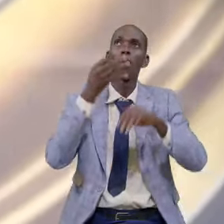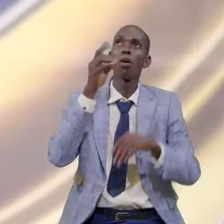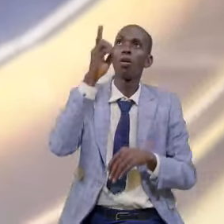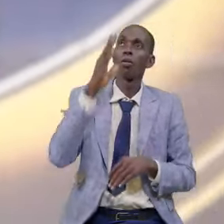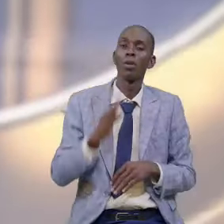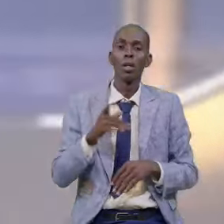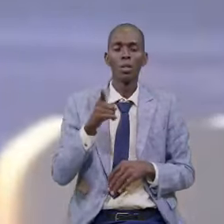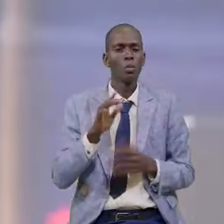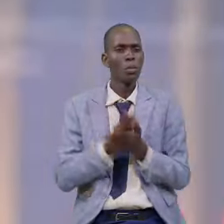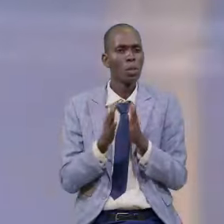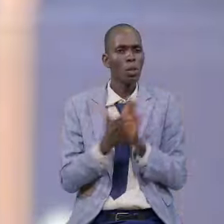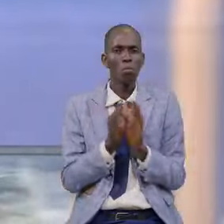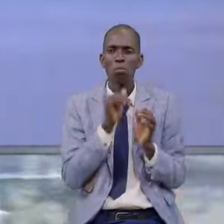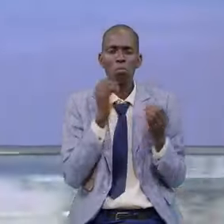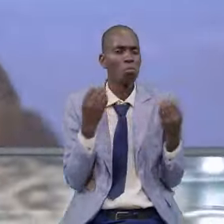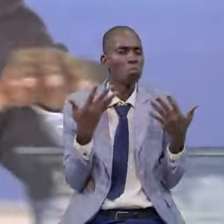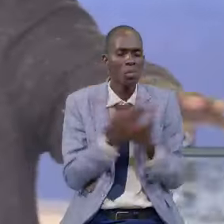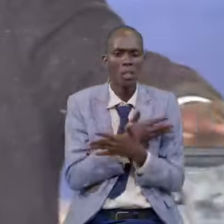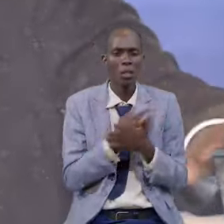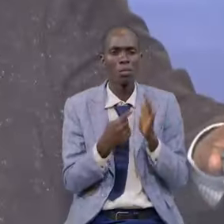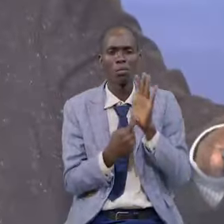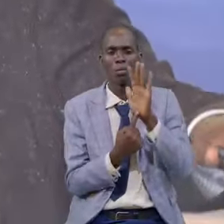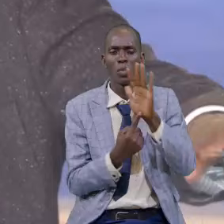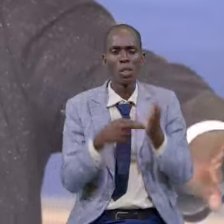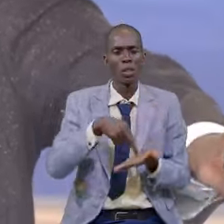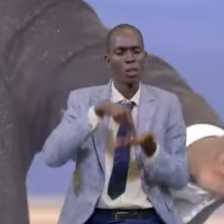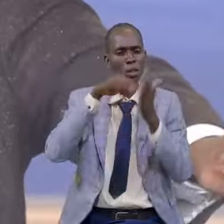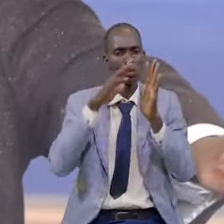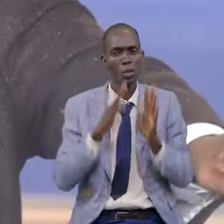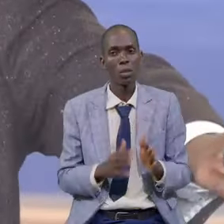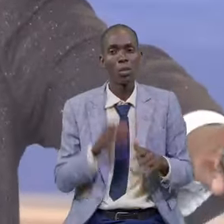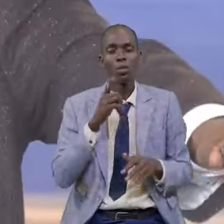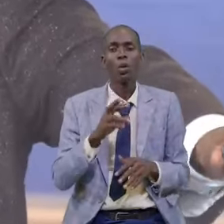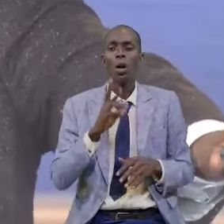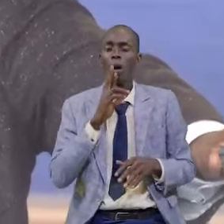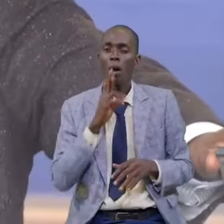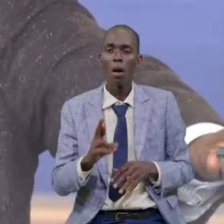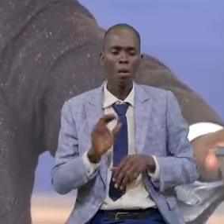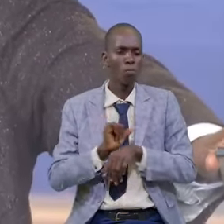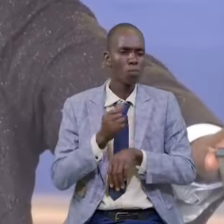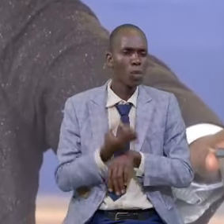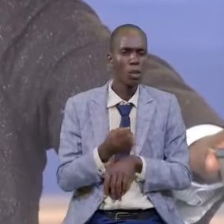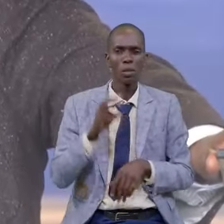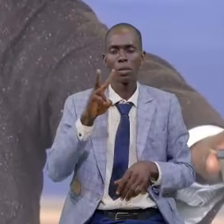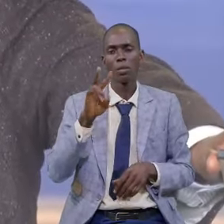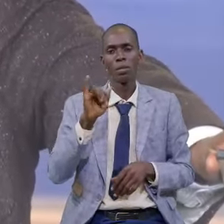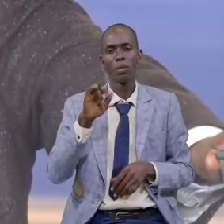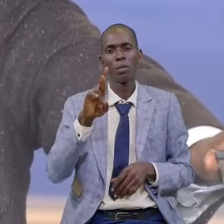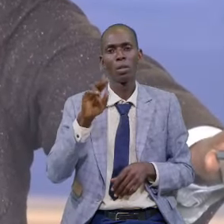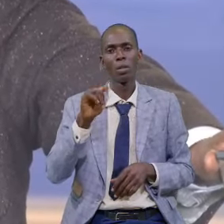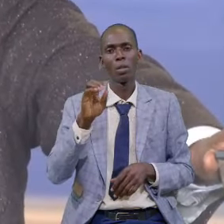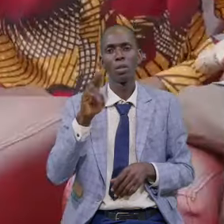daring ambassador. You are virtuous in dominion. You'll have